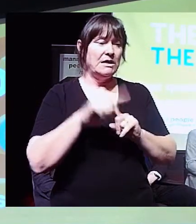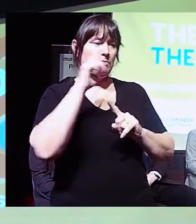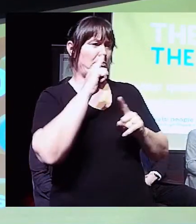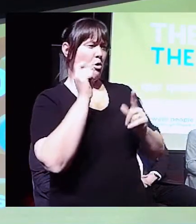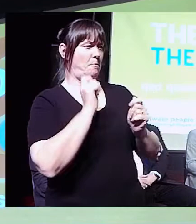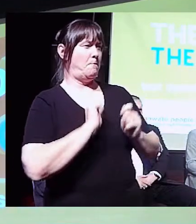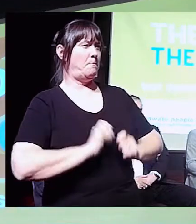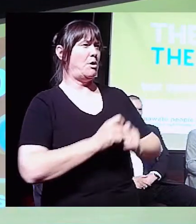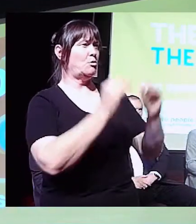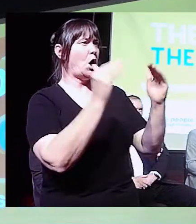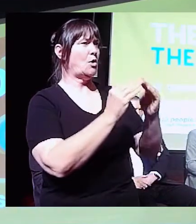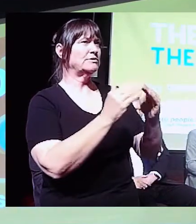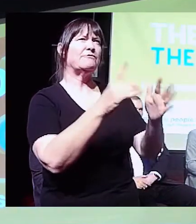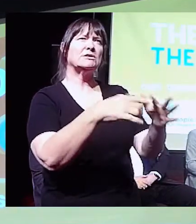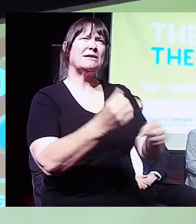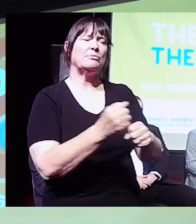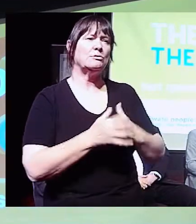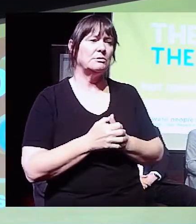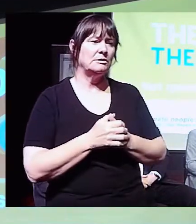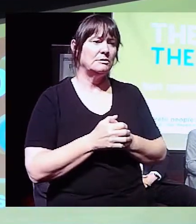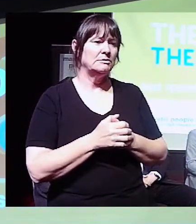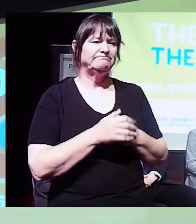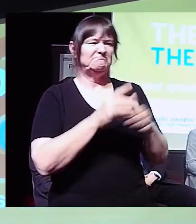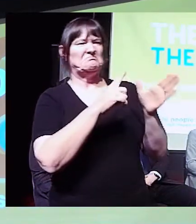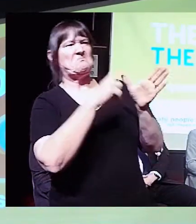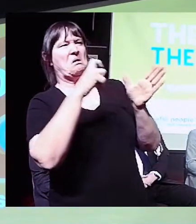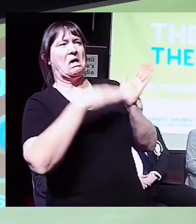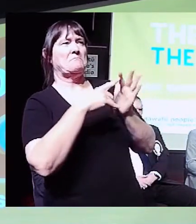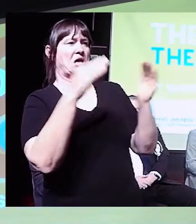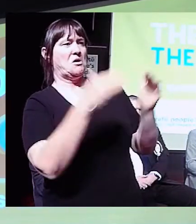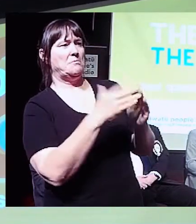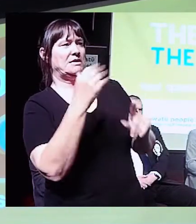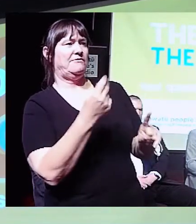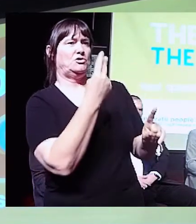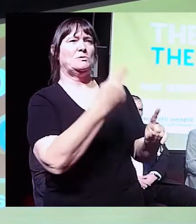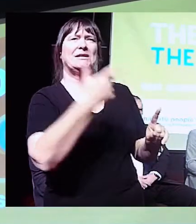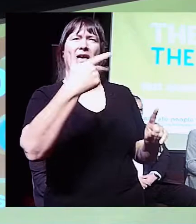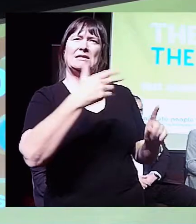for example, if Acme Homes, for example, have 28